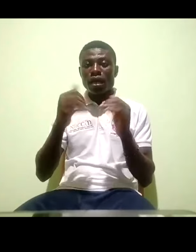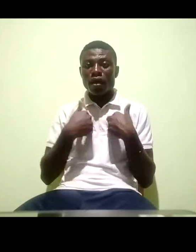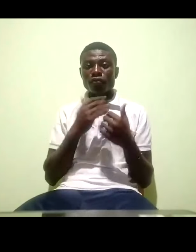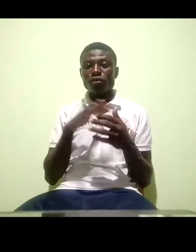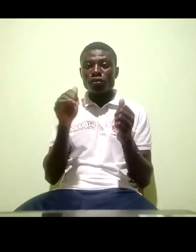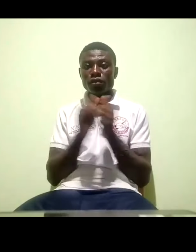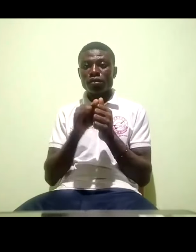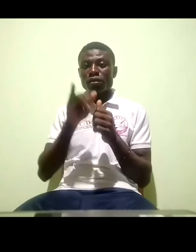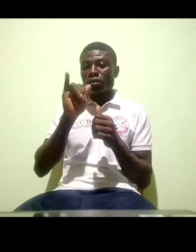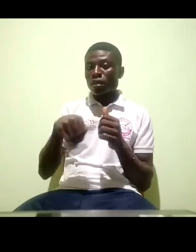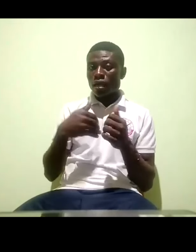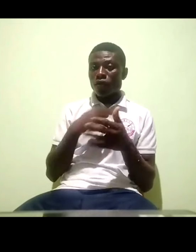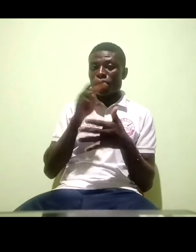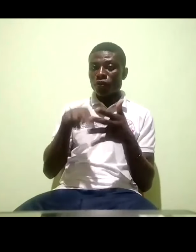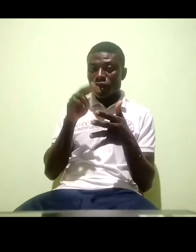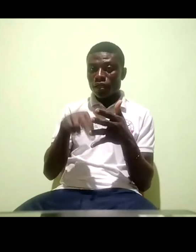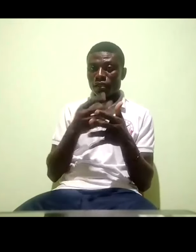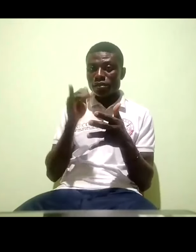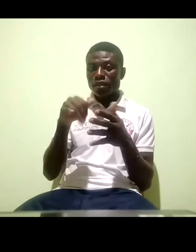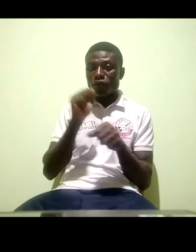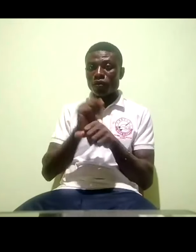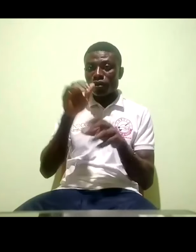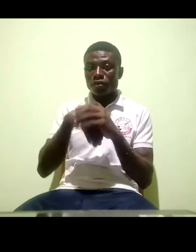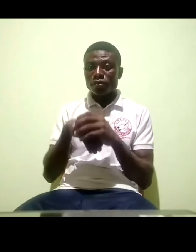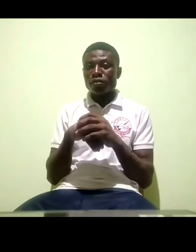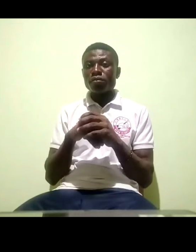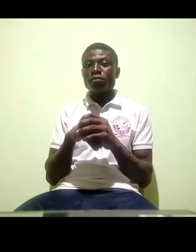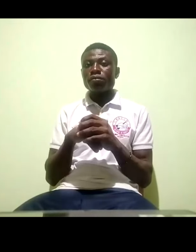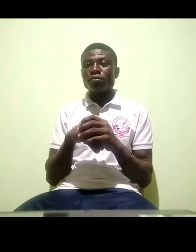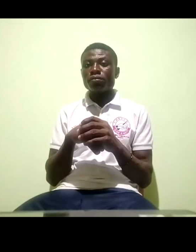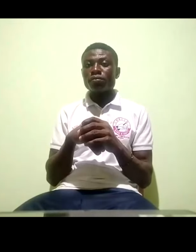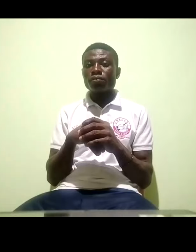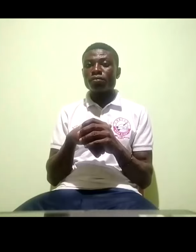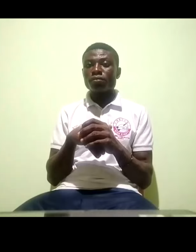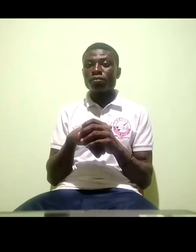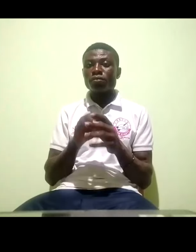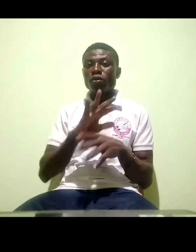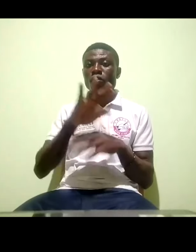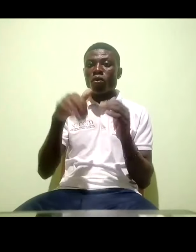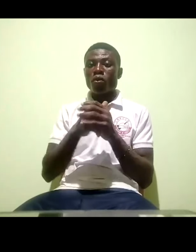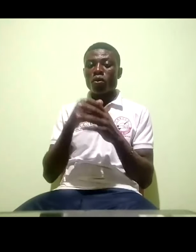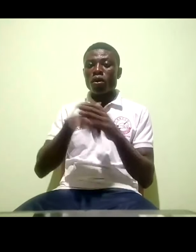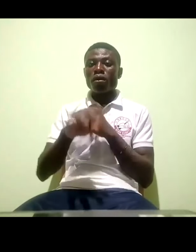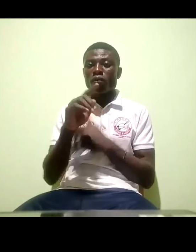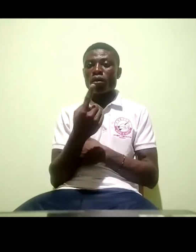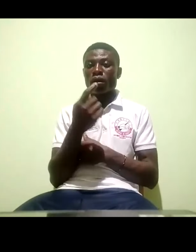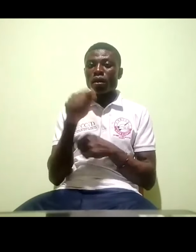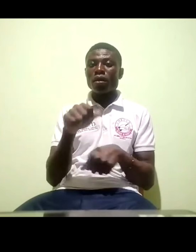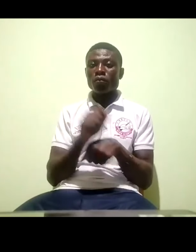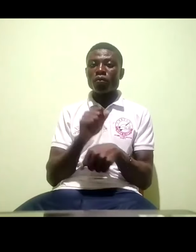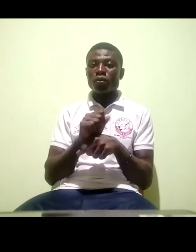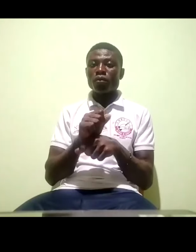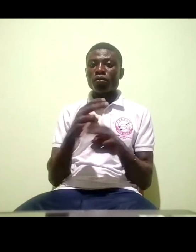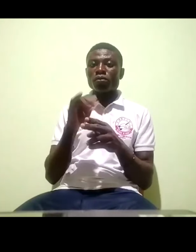have reading, writing, spelling, or math issues also, all in one. And yes, so it can occur